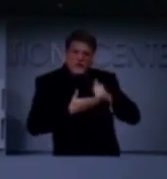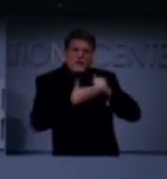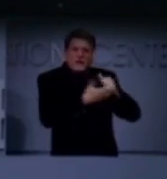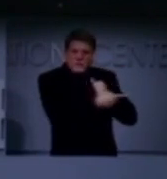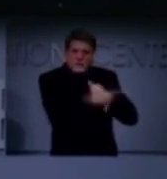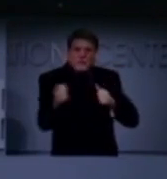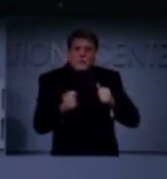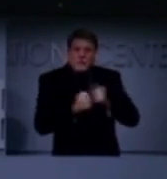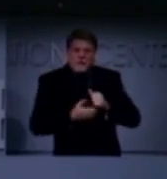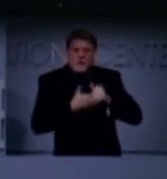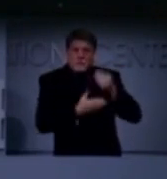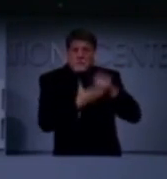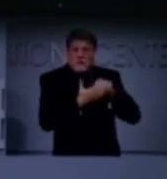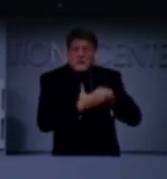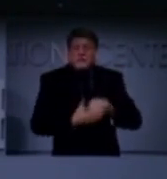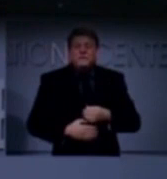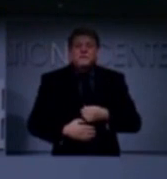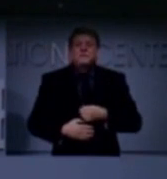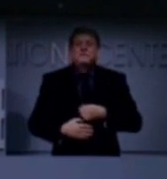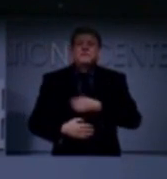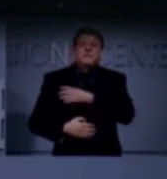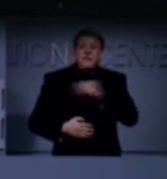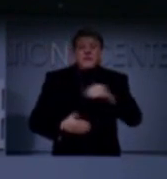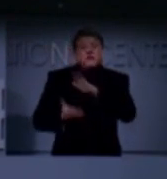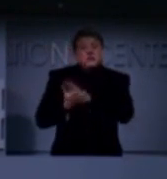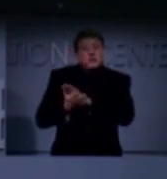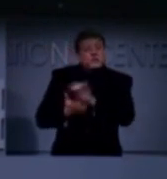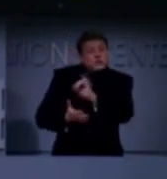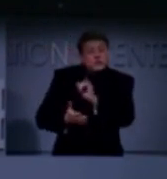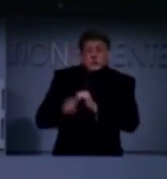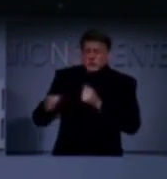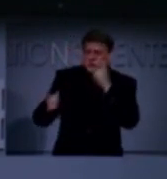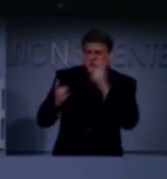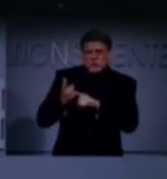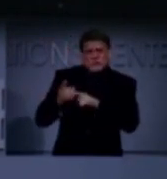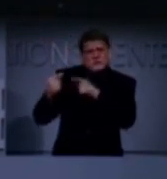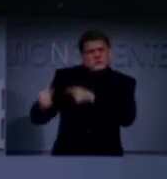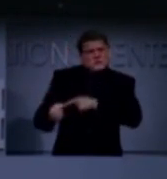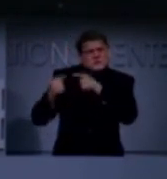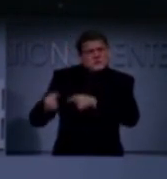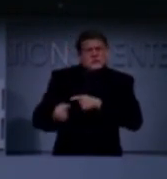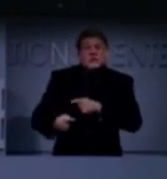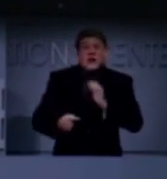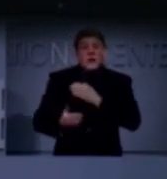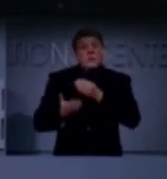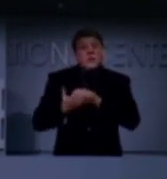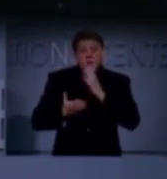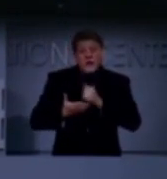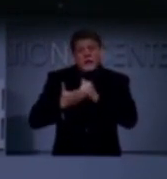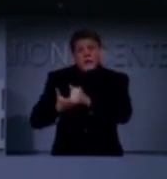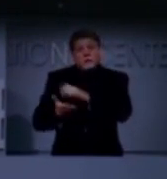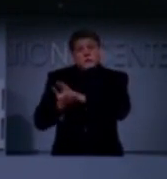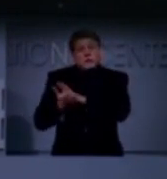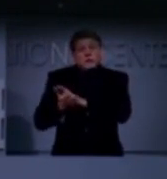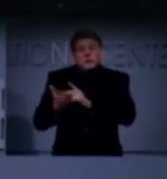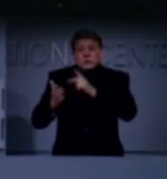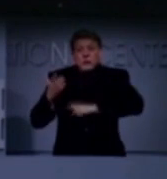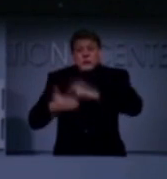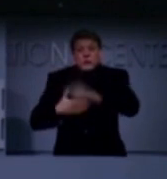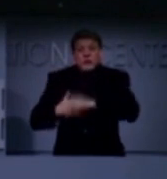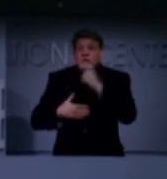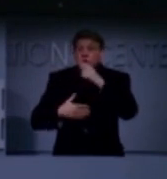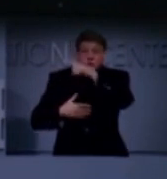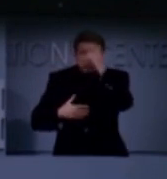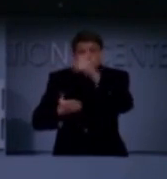families. Today's bills provide for feeding school children, summer learning programs to help them catch up, and funding